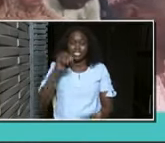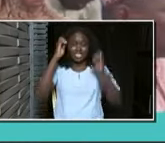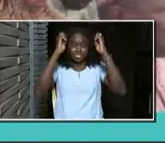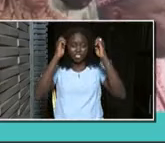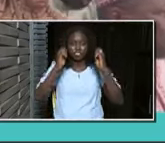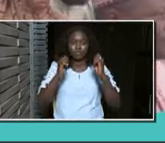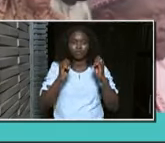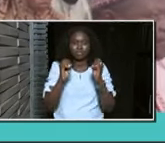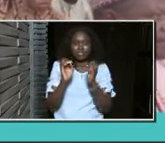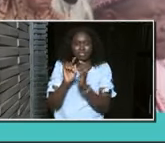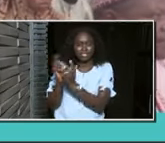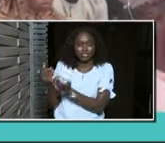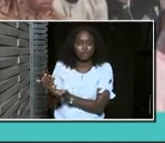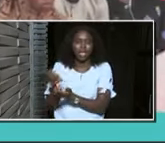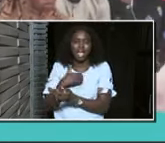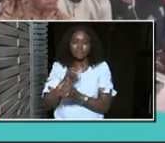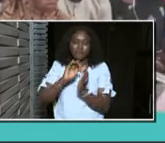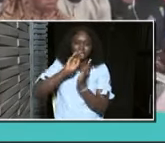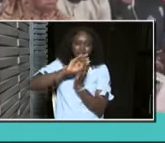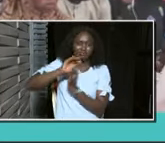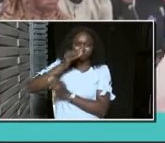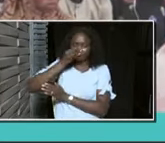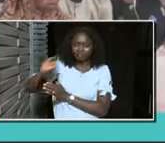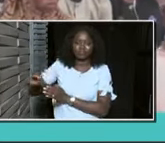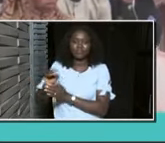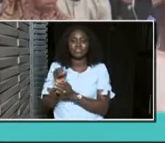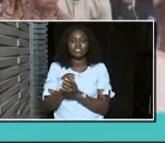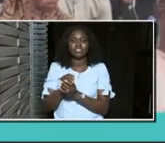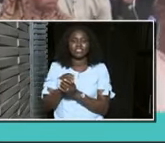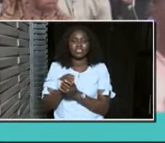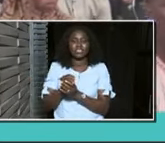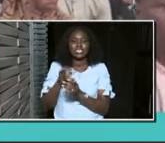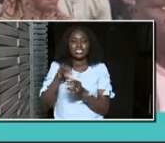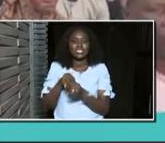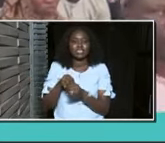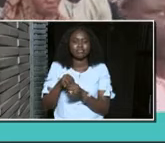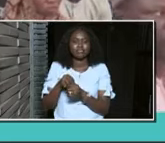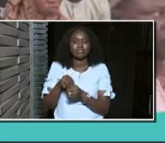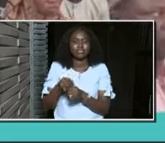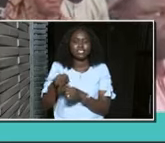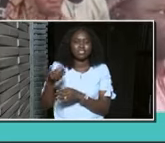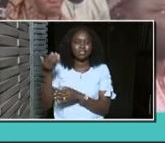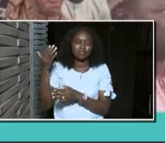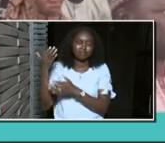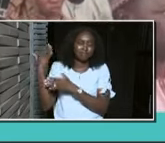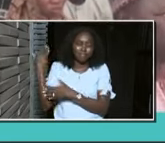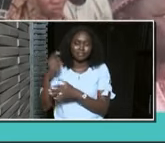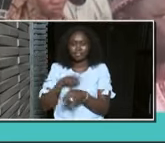been neglected over time in terms of budget allocation. Only